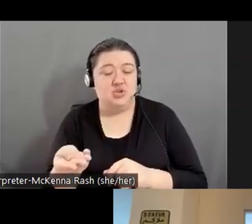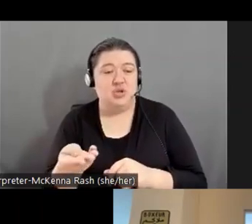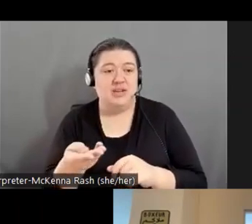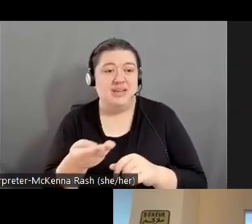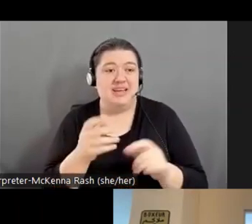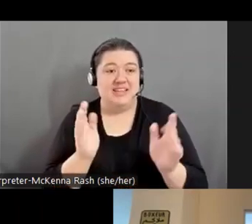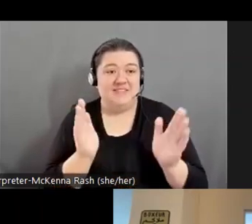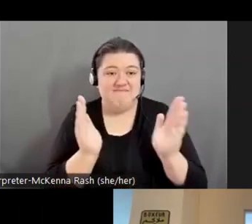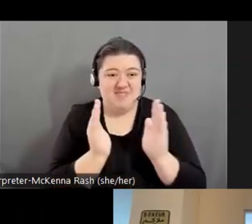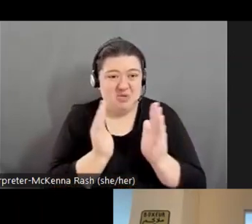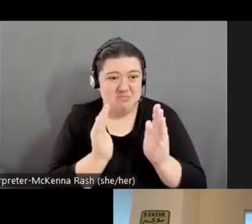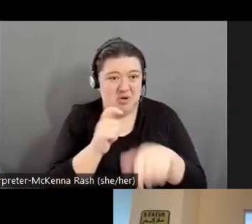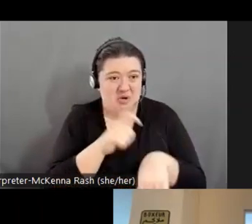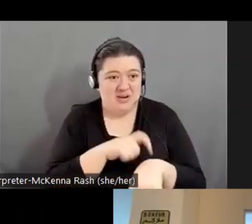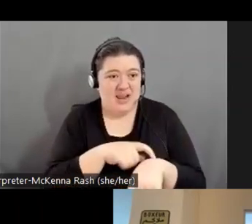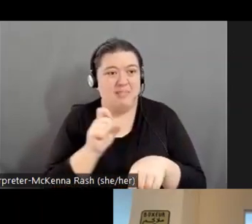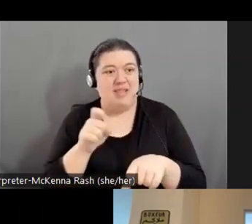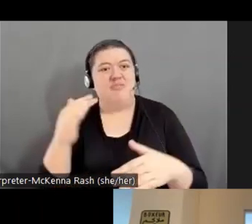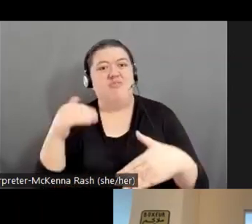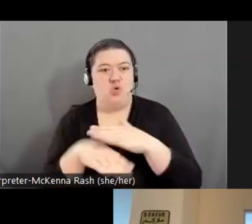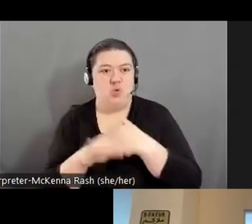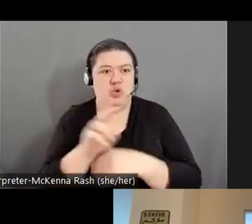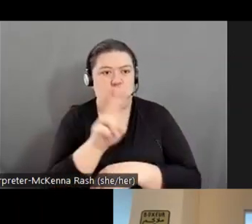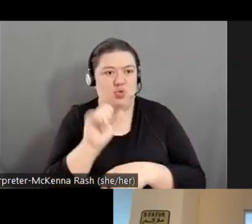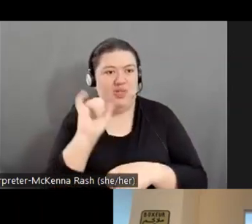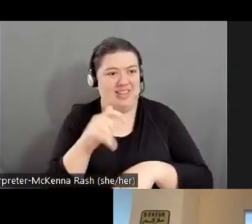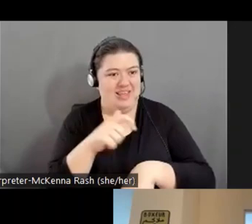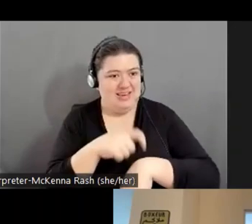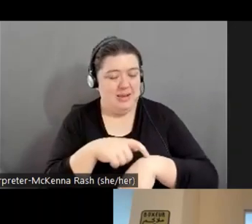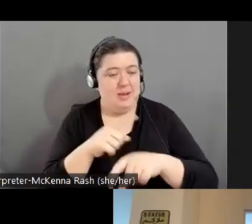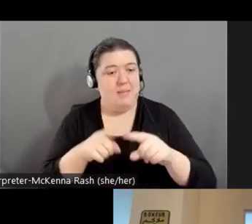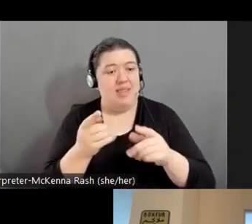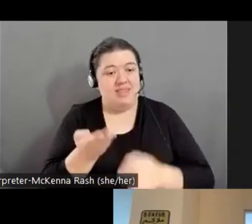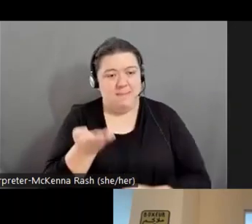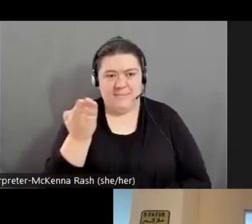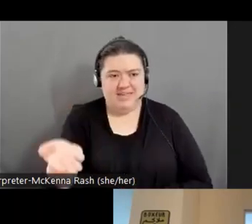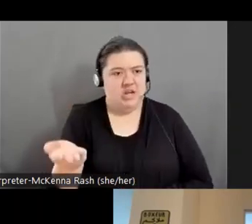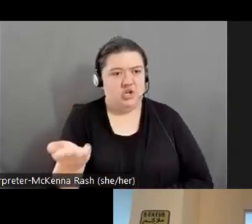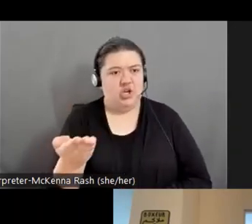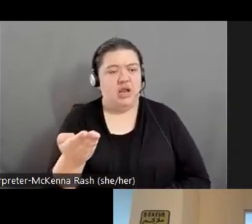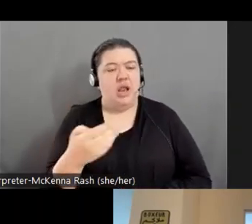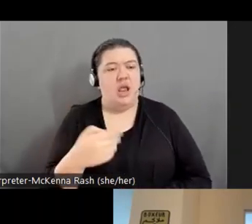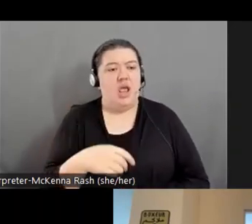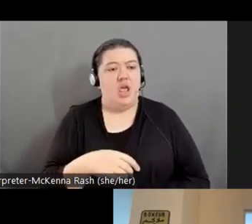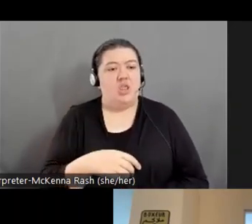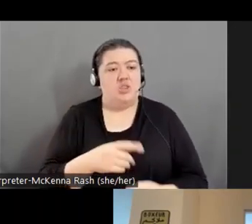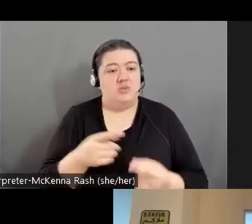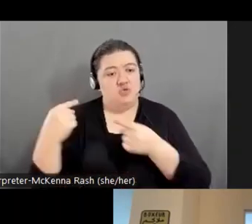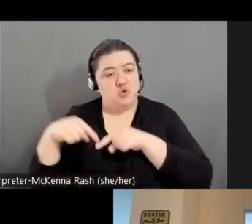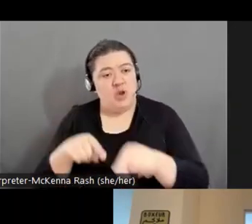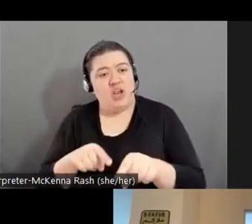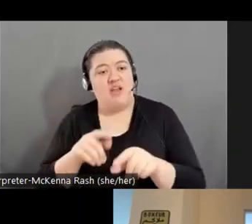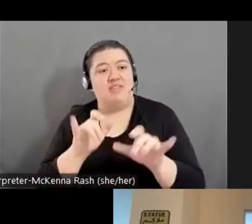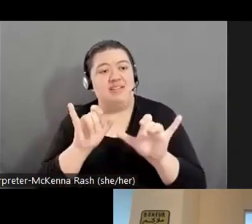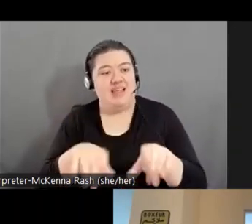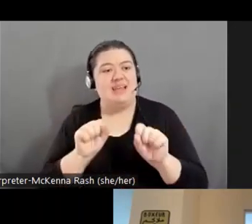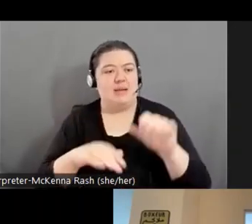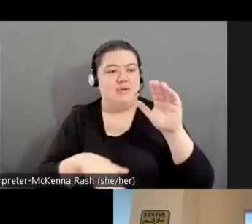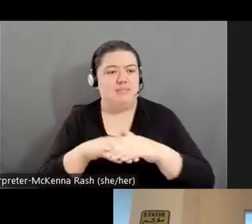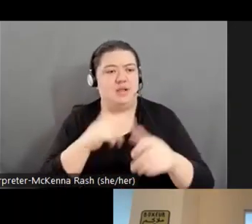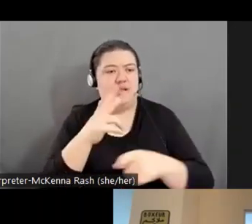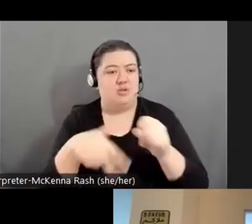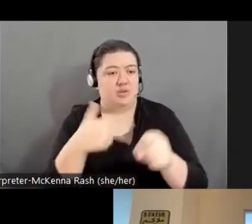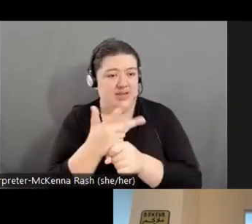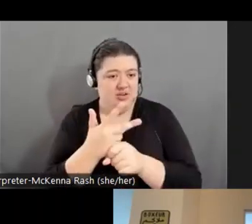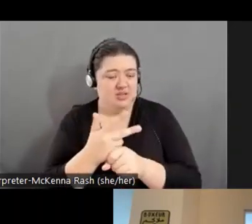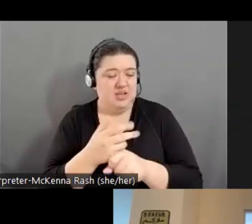they have to enter the U.S. during that time. But the petition, the duration of the stay, can be up for up to 3 years. So they can